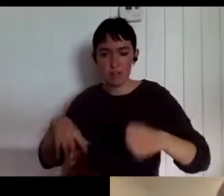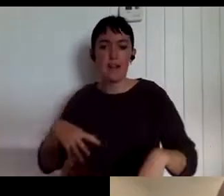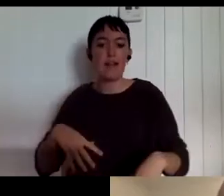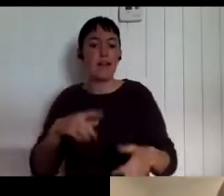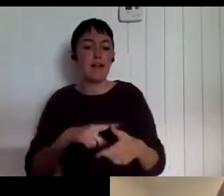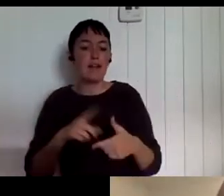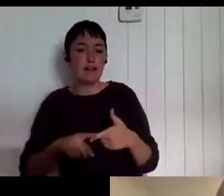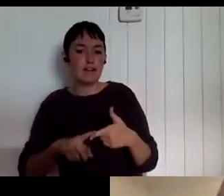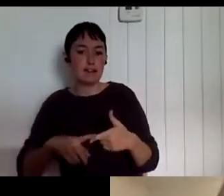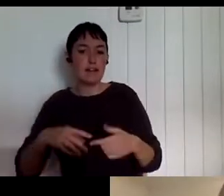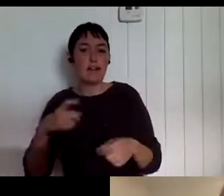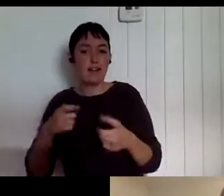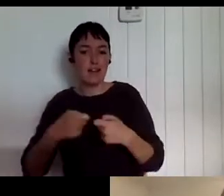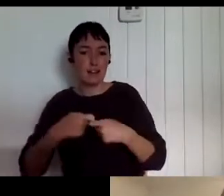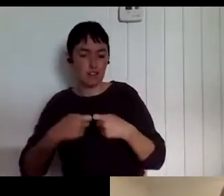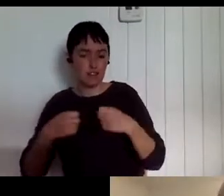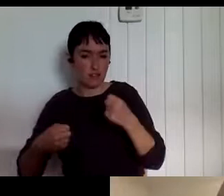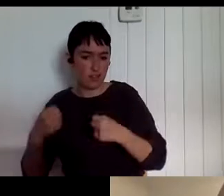So in terms of